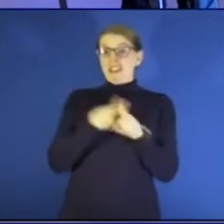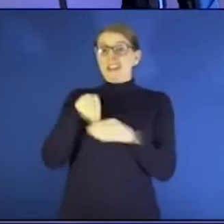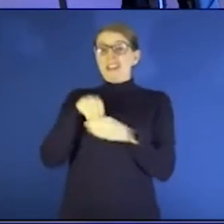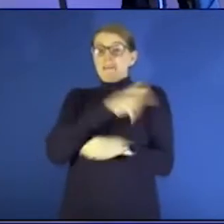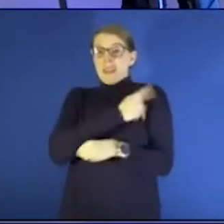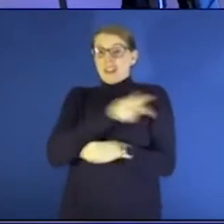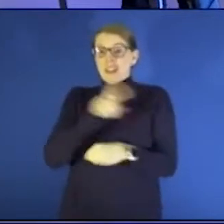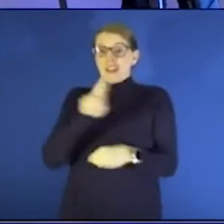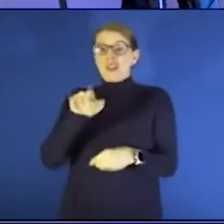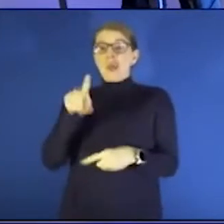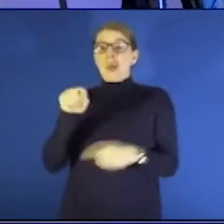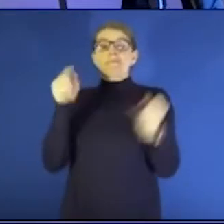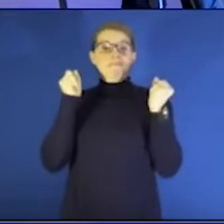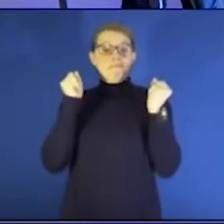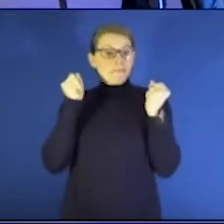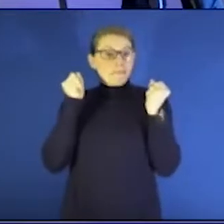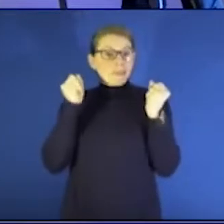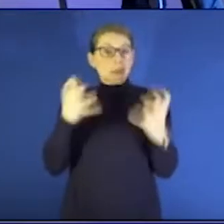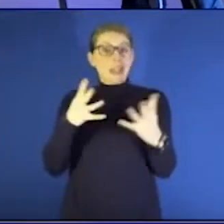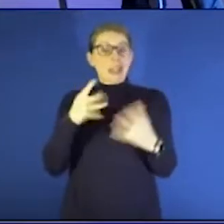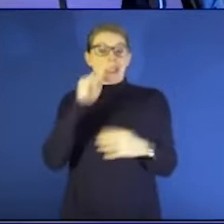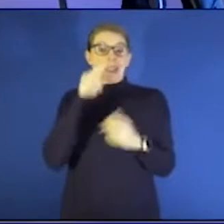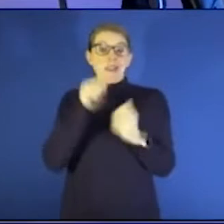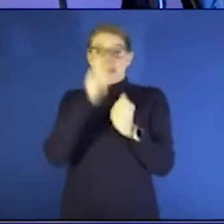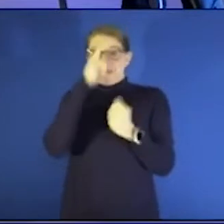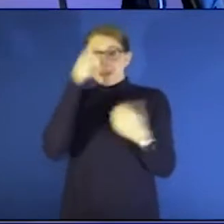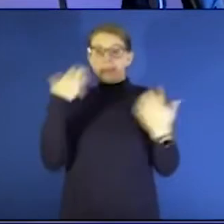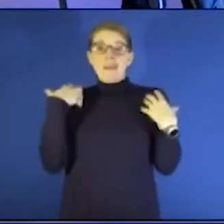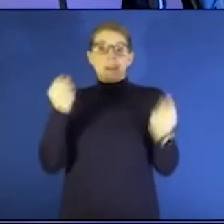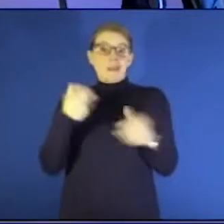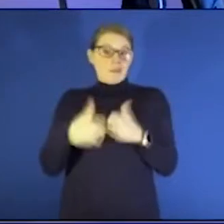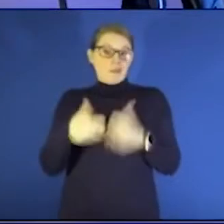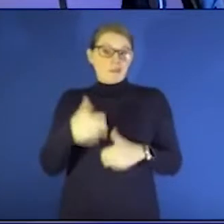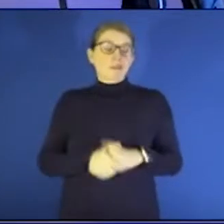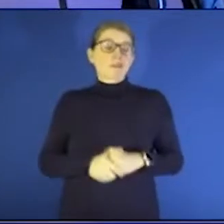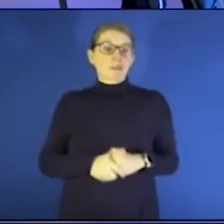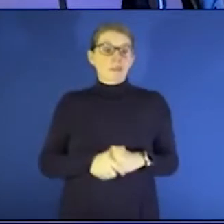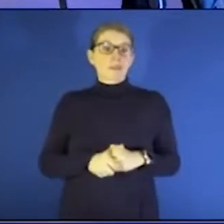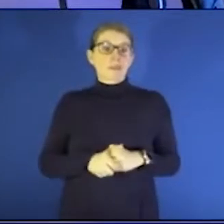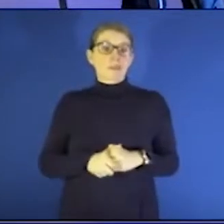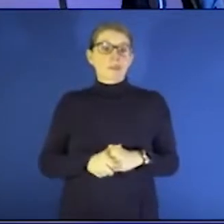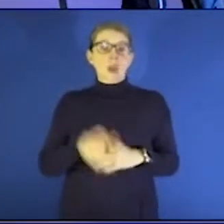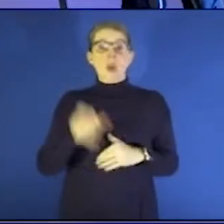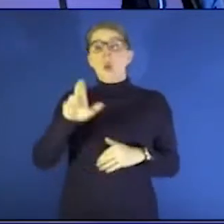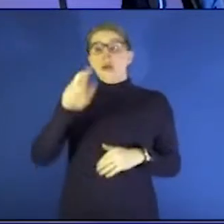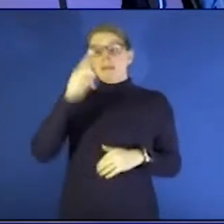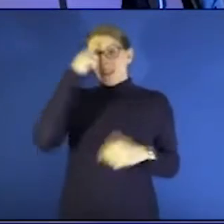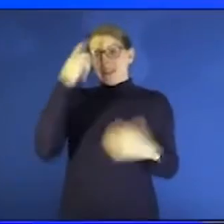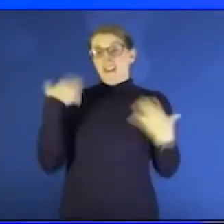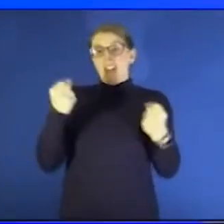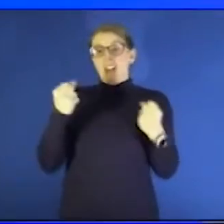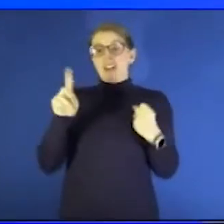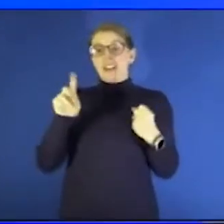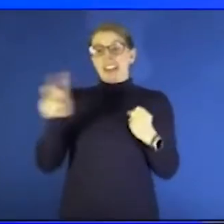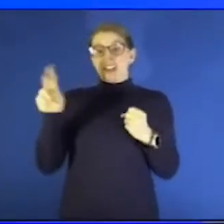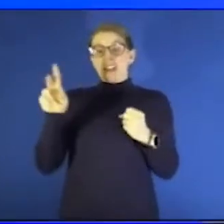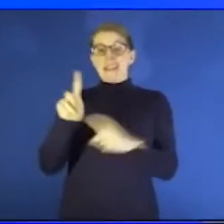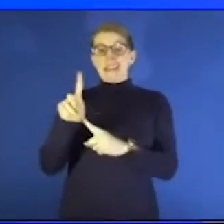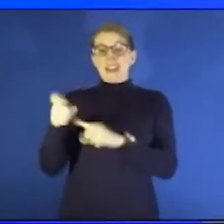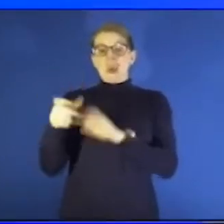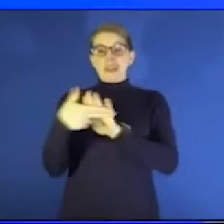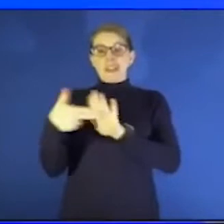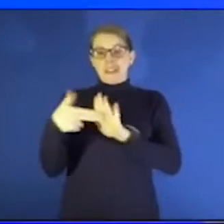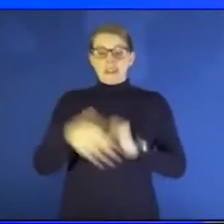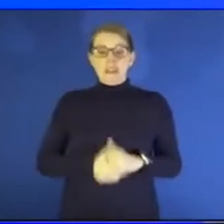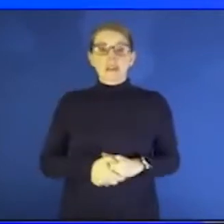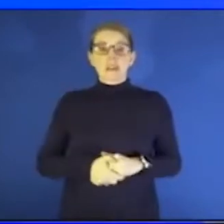huge number of kids with mental health problems and mental health diagnoses. And, it's hard to get,